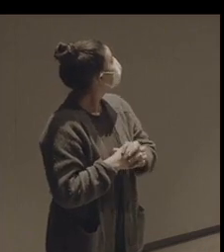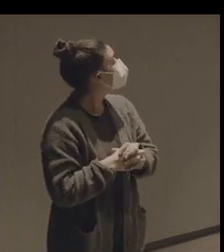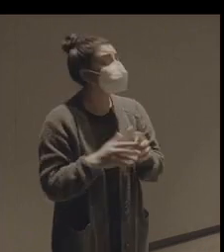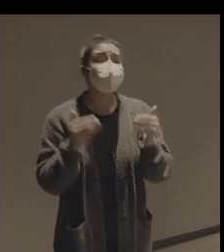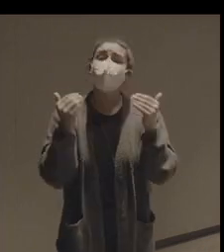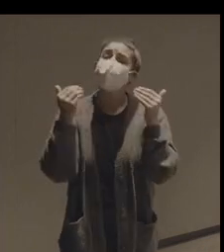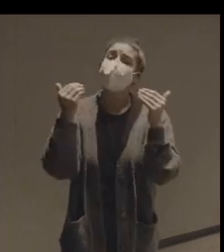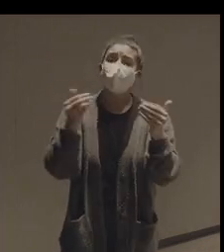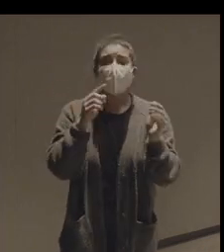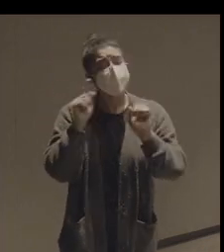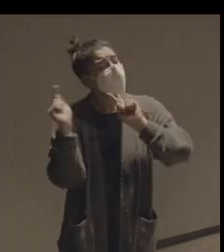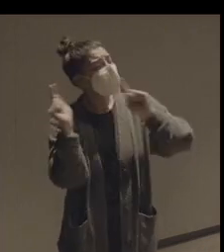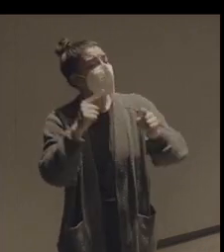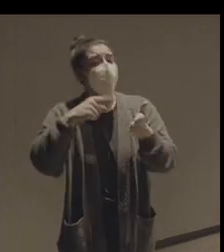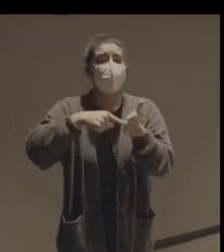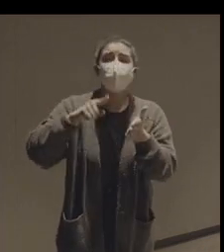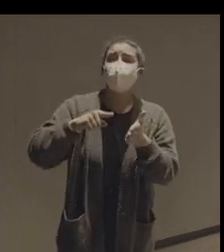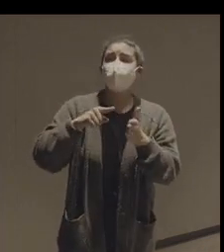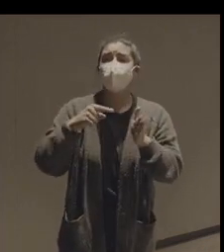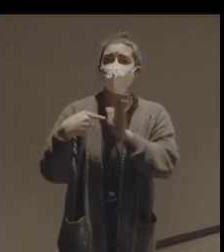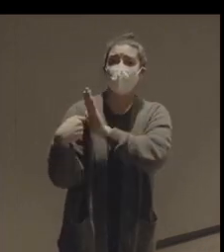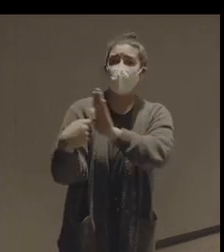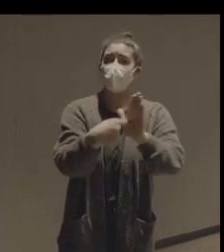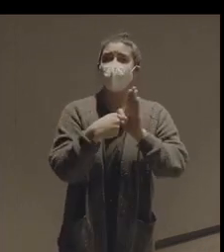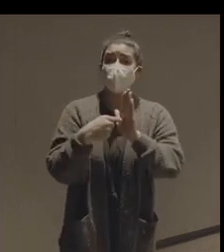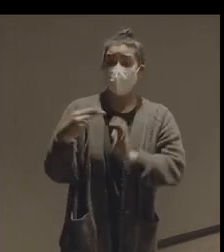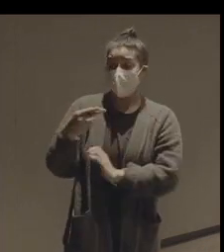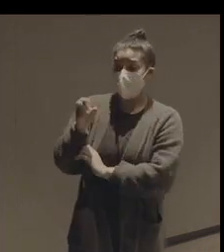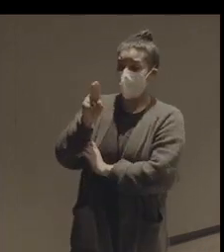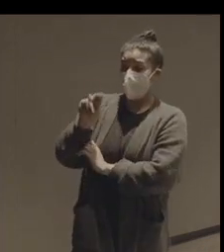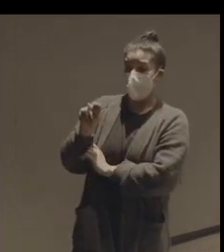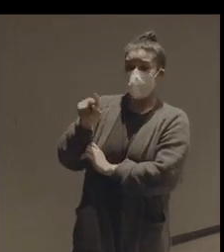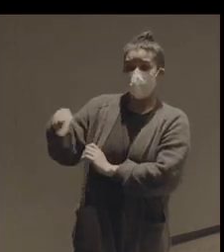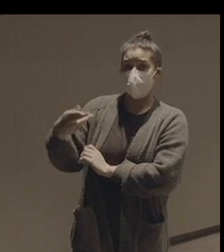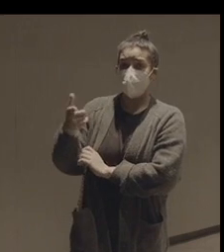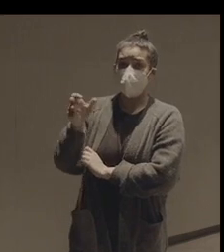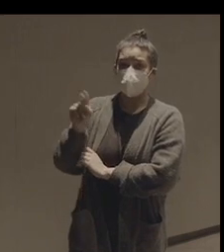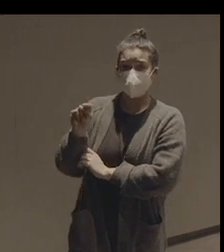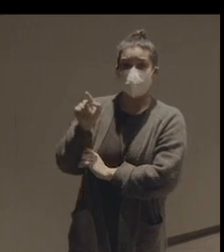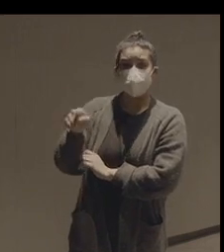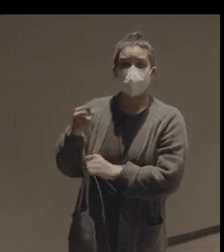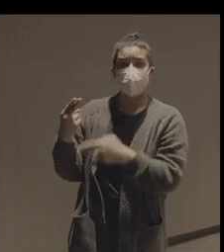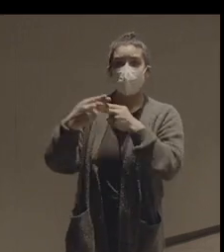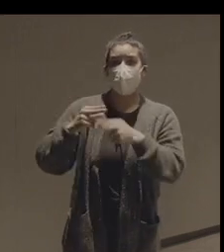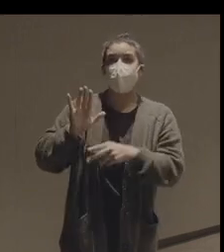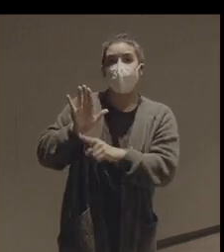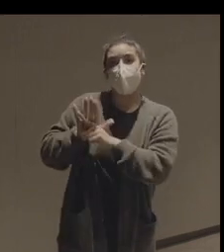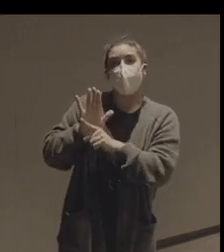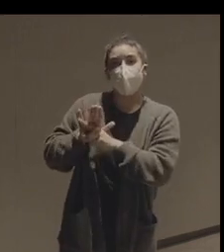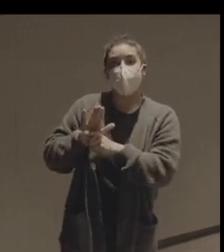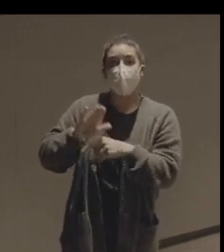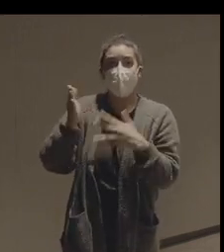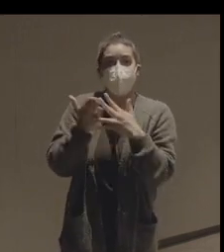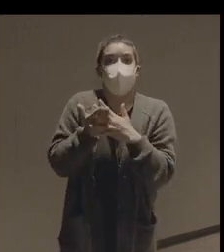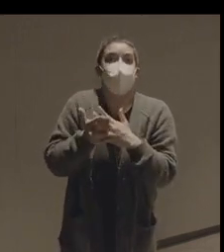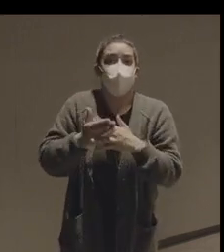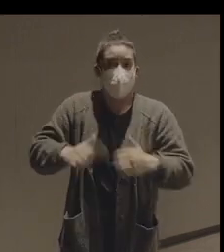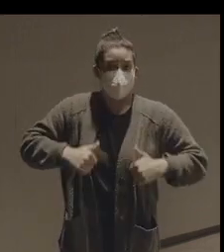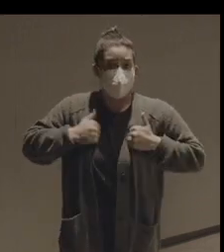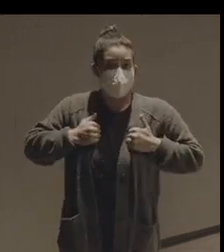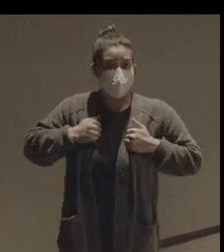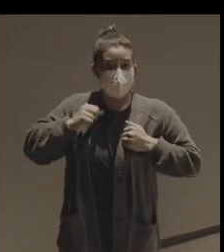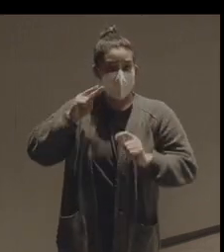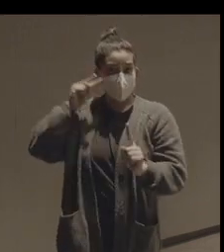what 88-year-old Helen Pashgian refers to as her mid-career retrospective. And I call that optimism